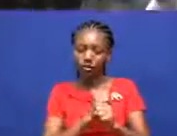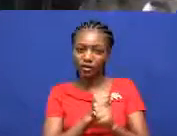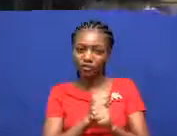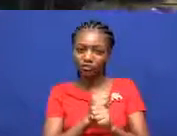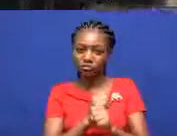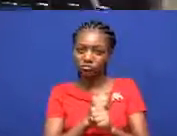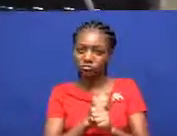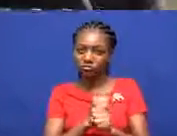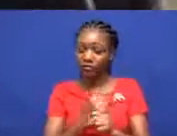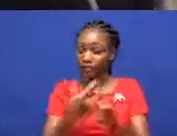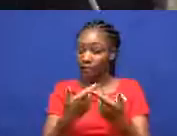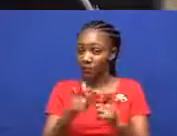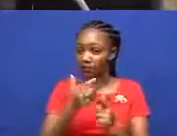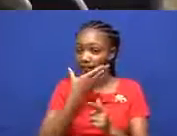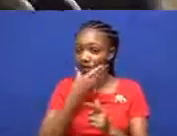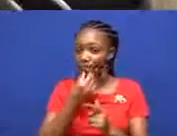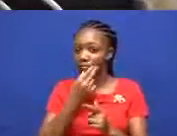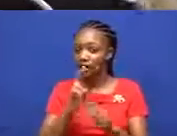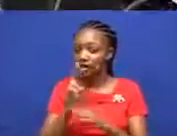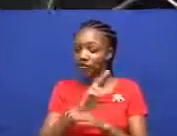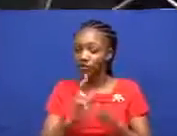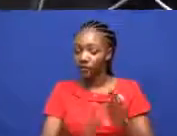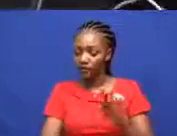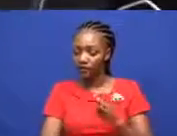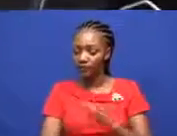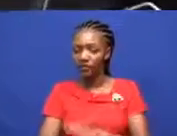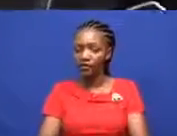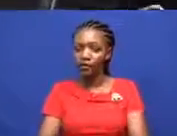turntable, Kamau is using his feet.